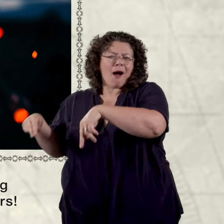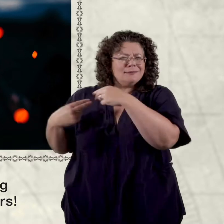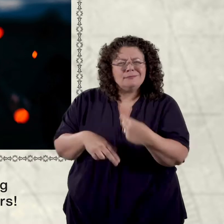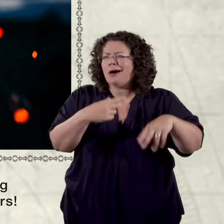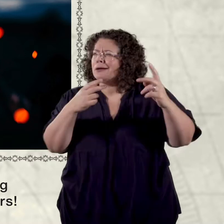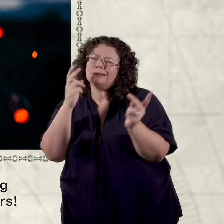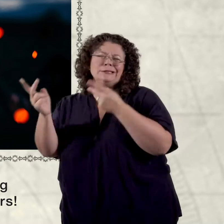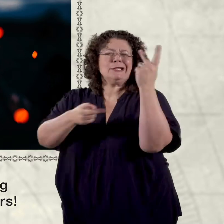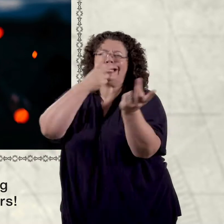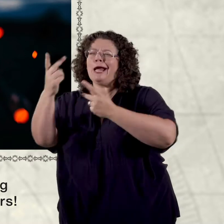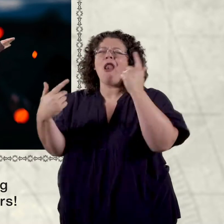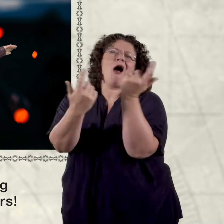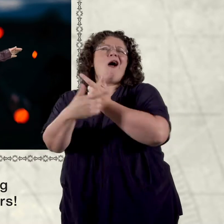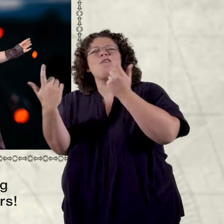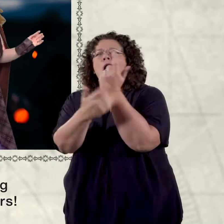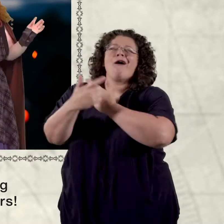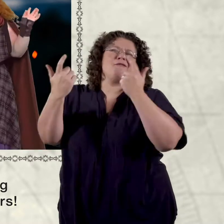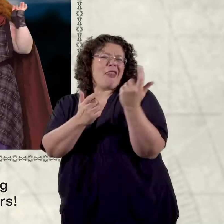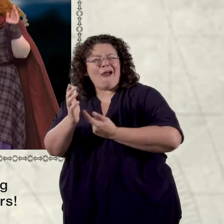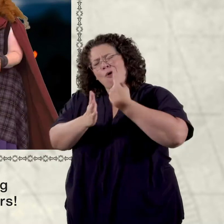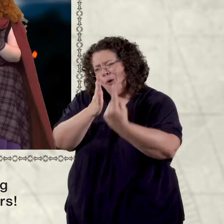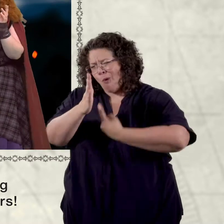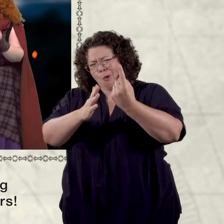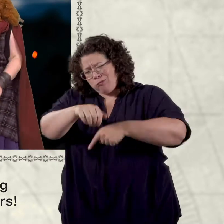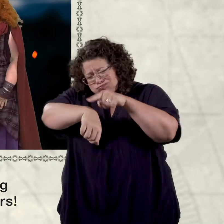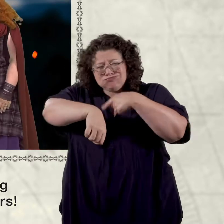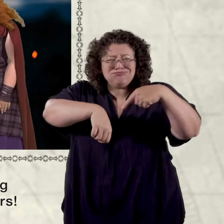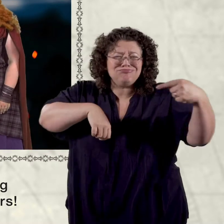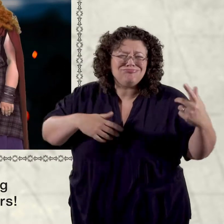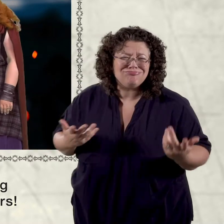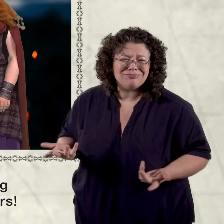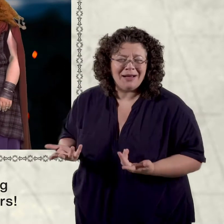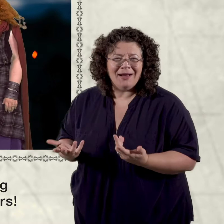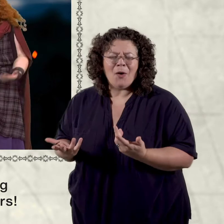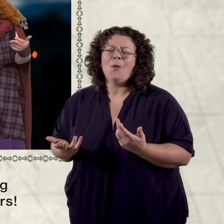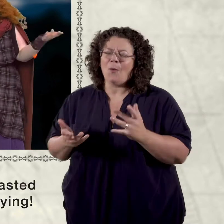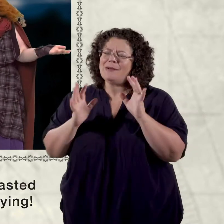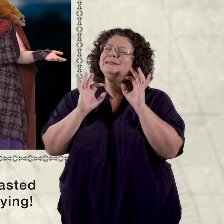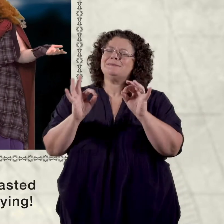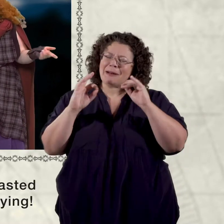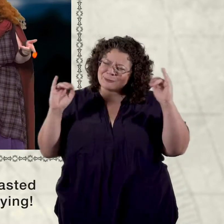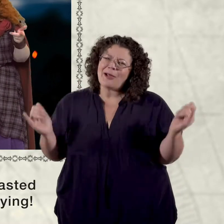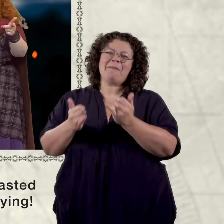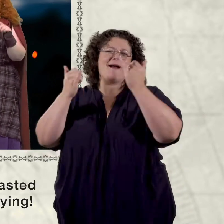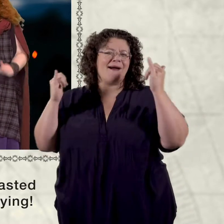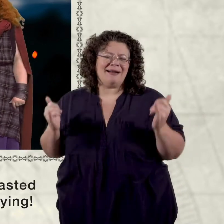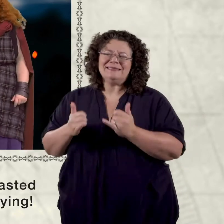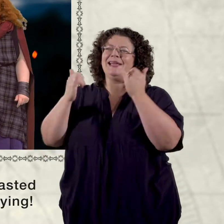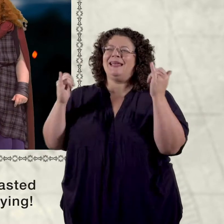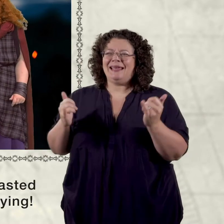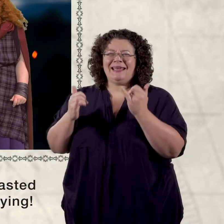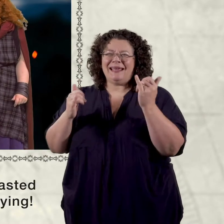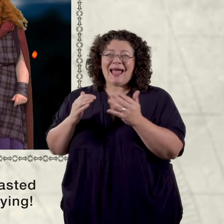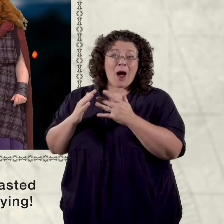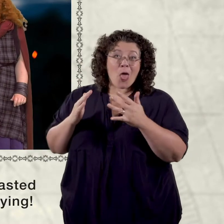and singing and laughing for hours. And this was a special